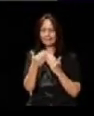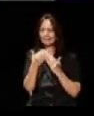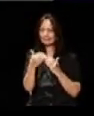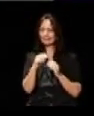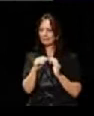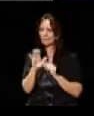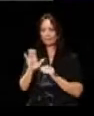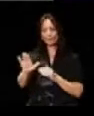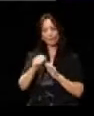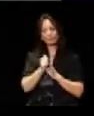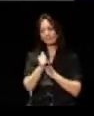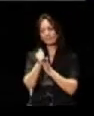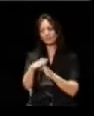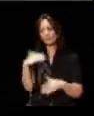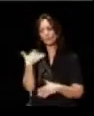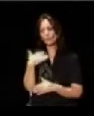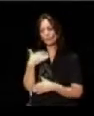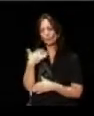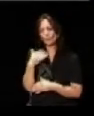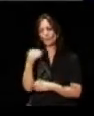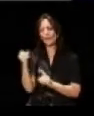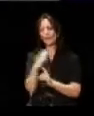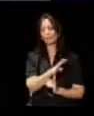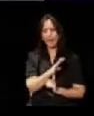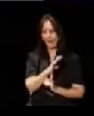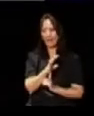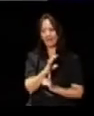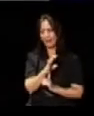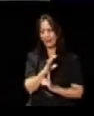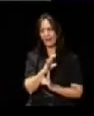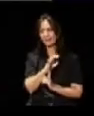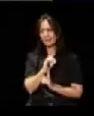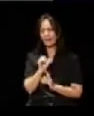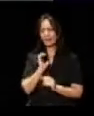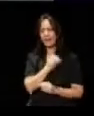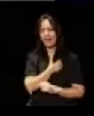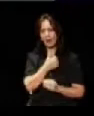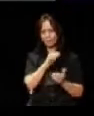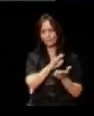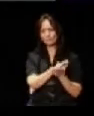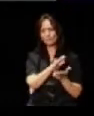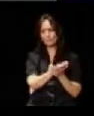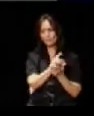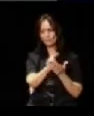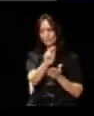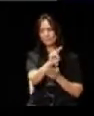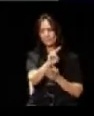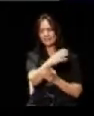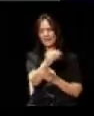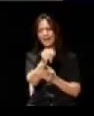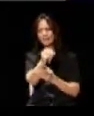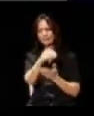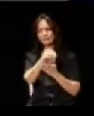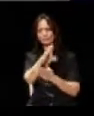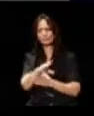leadership has certainly had a tremendous and lasting impact on the quality of our campus community, and our students, faculty,